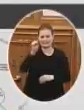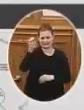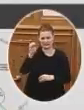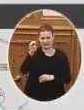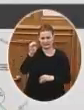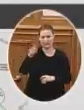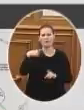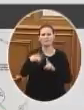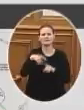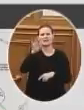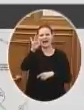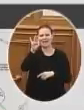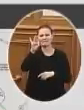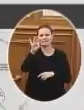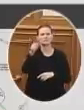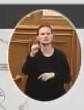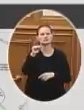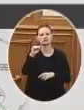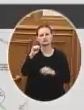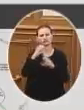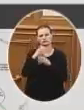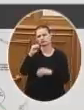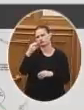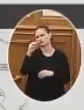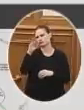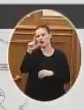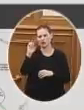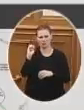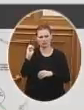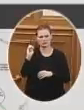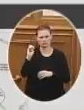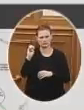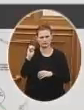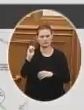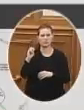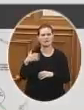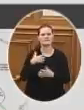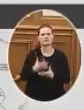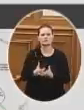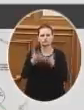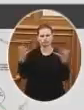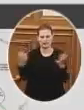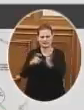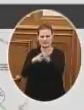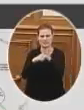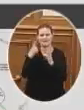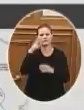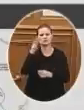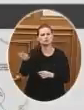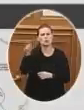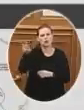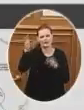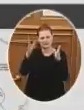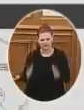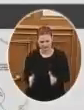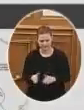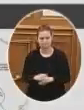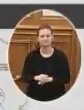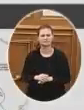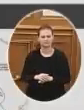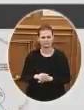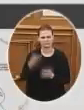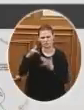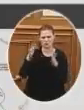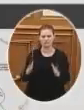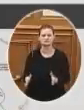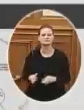just between the ferry building and the wharf, where we have the greatest demand for tourists. We also propose to add Muni Metro trains in the subway, as we